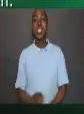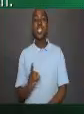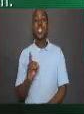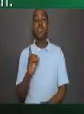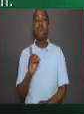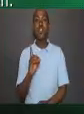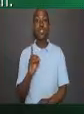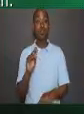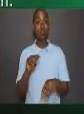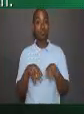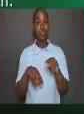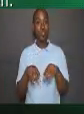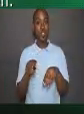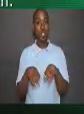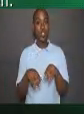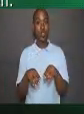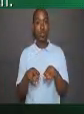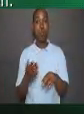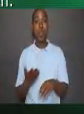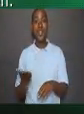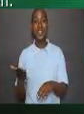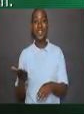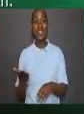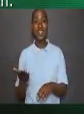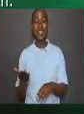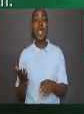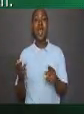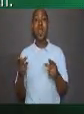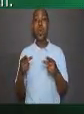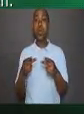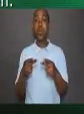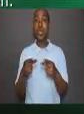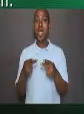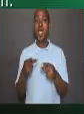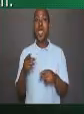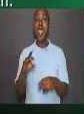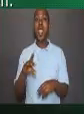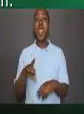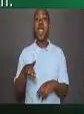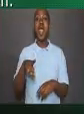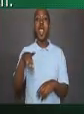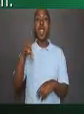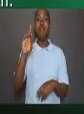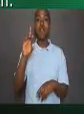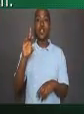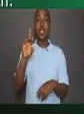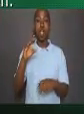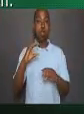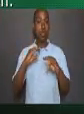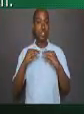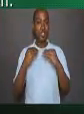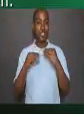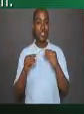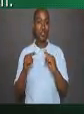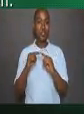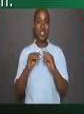Diffusion is the movement of particles from an area of high concentration to an area of